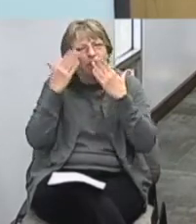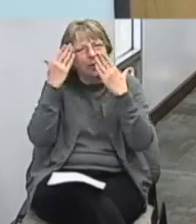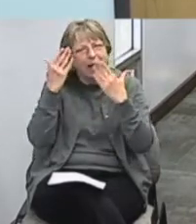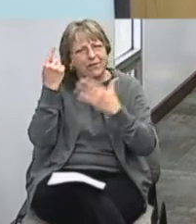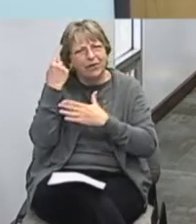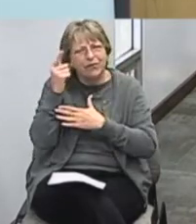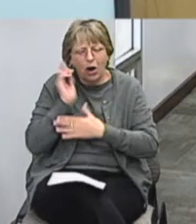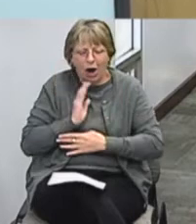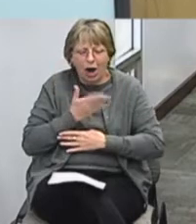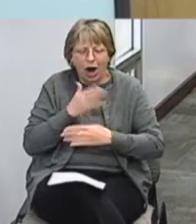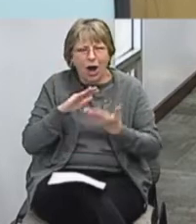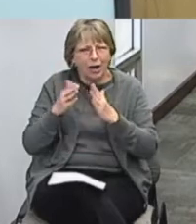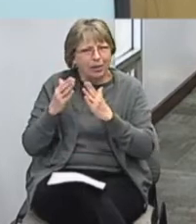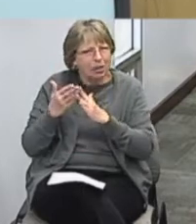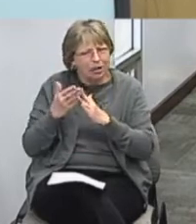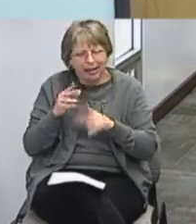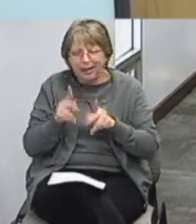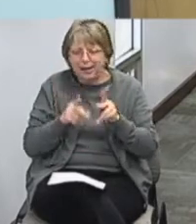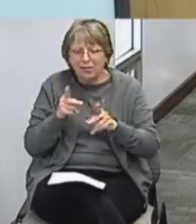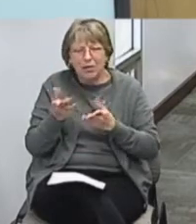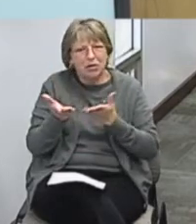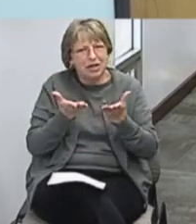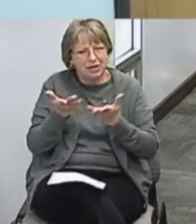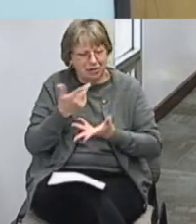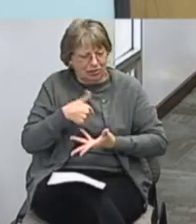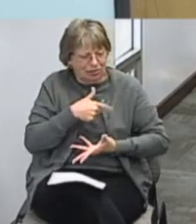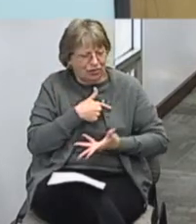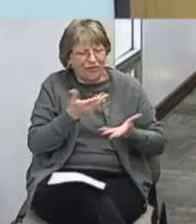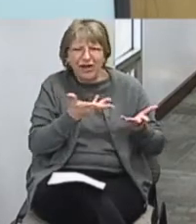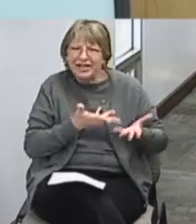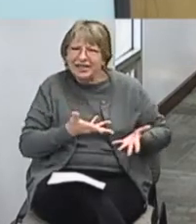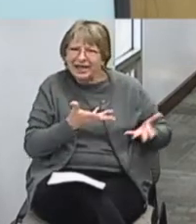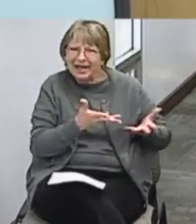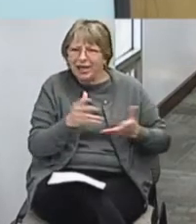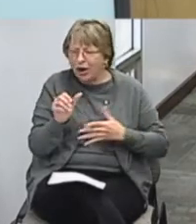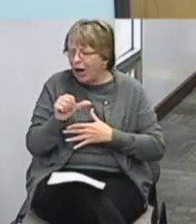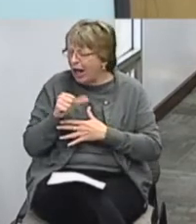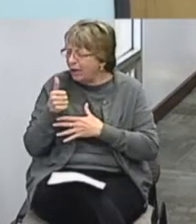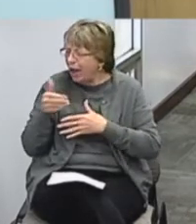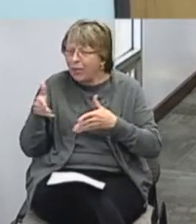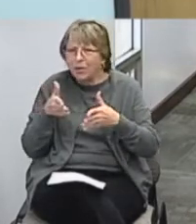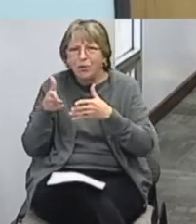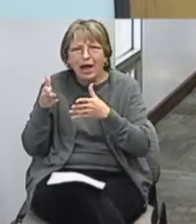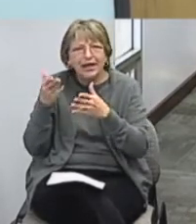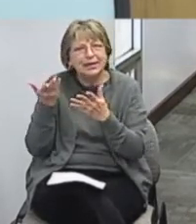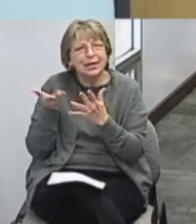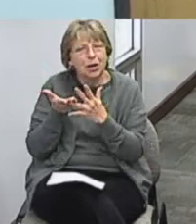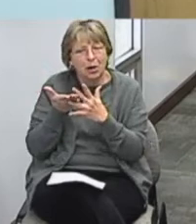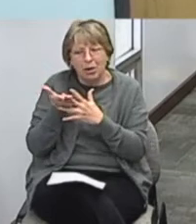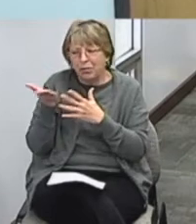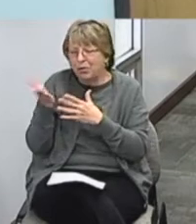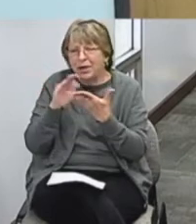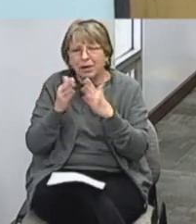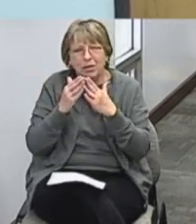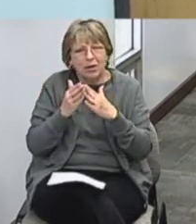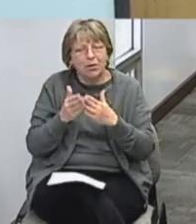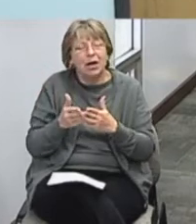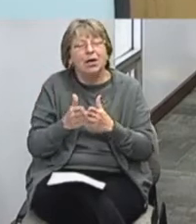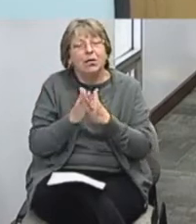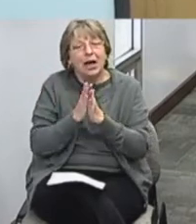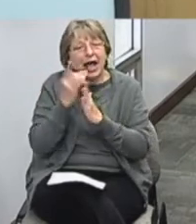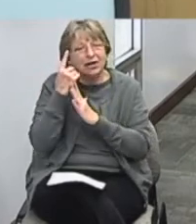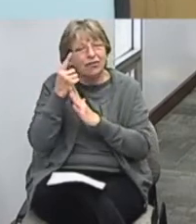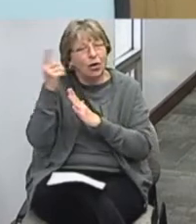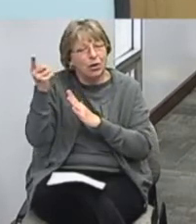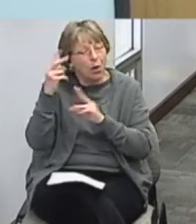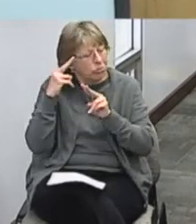live, for those who serve us in this chamber and in various other ways throughout our community. We ask for your watchful eye upon them